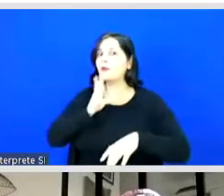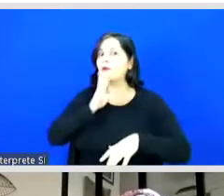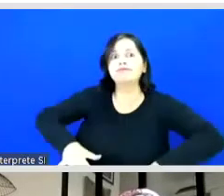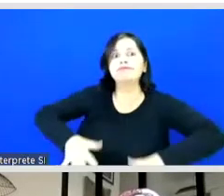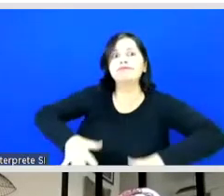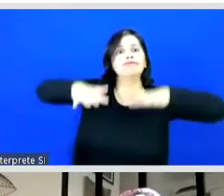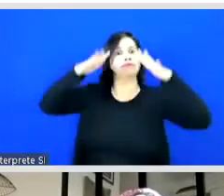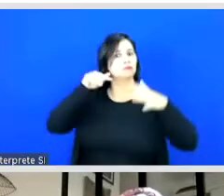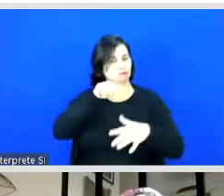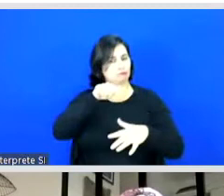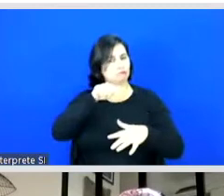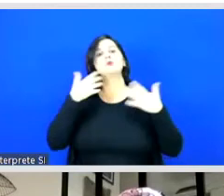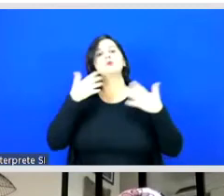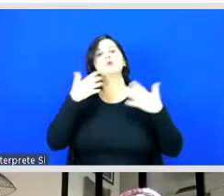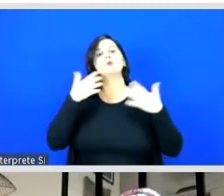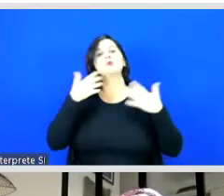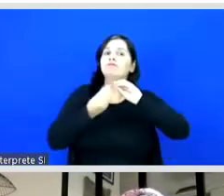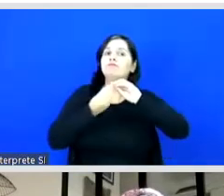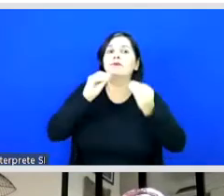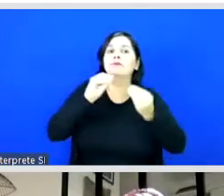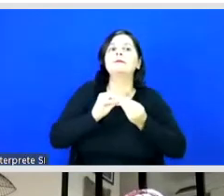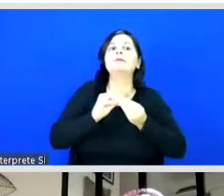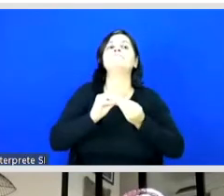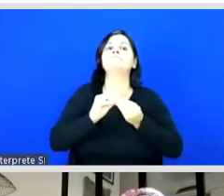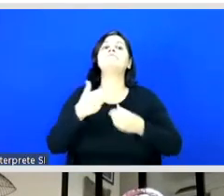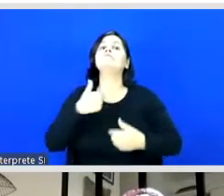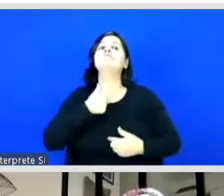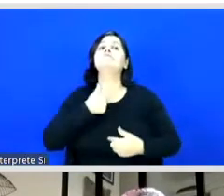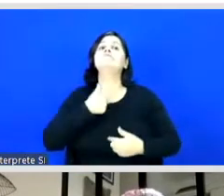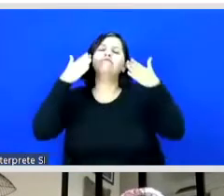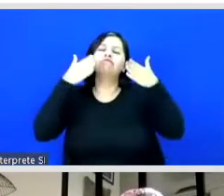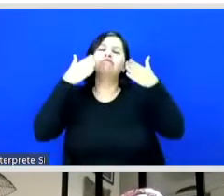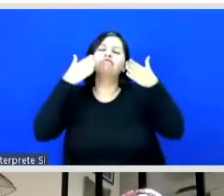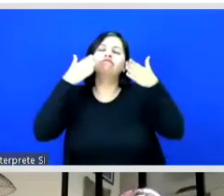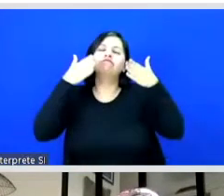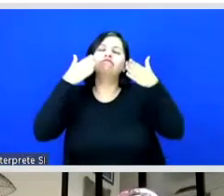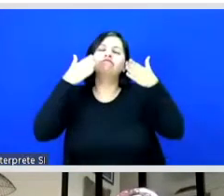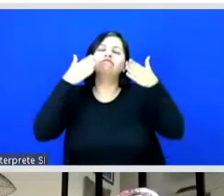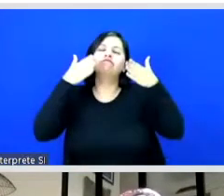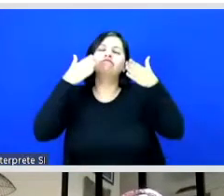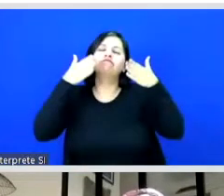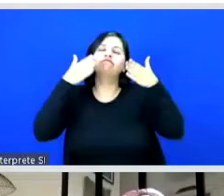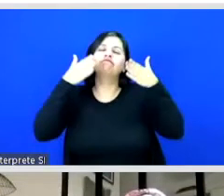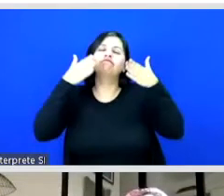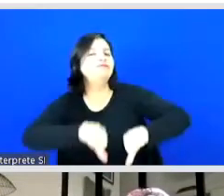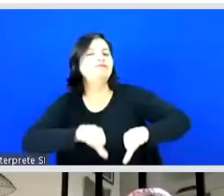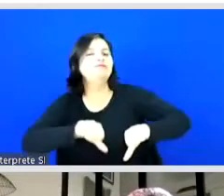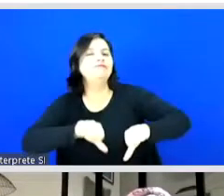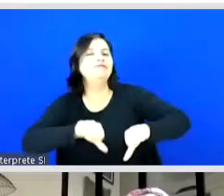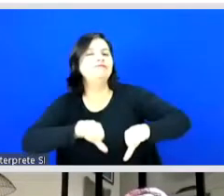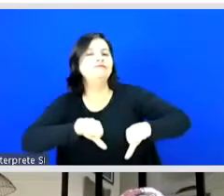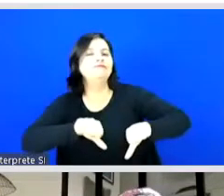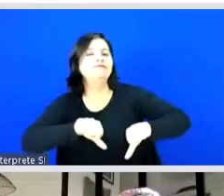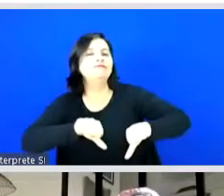a nomadic pastoralist communities. Our life is depend from nature. If the rain come, we get our food. If